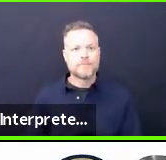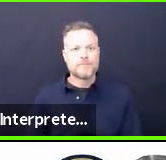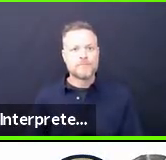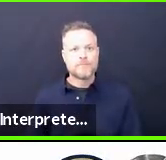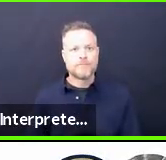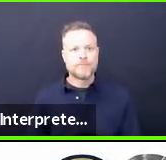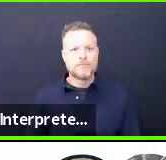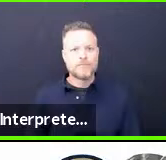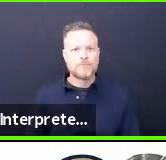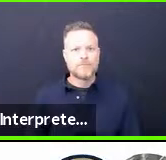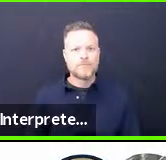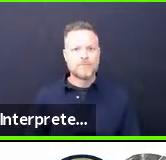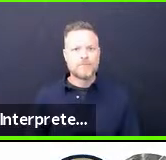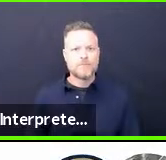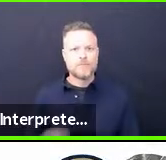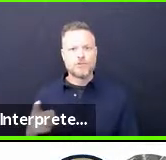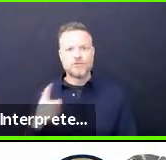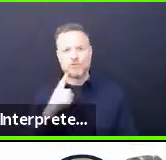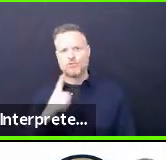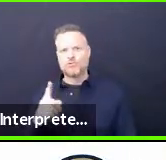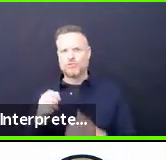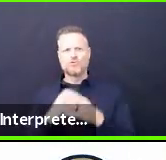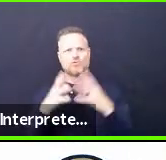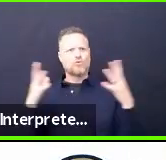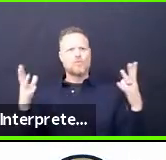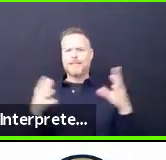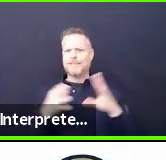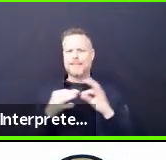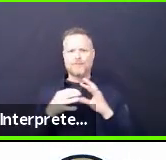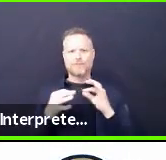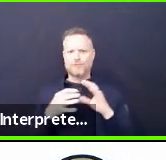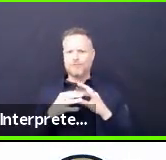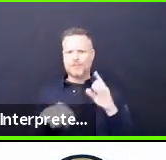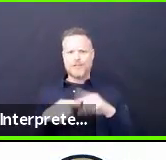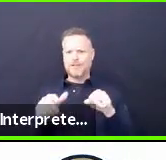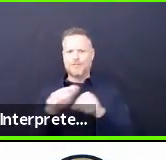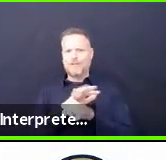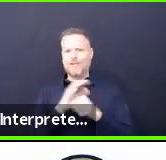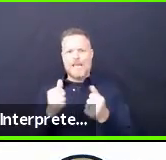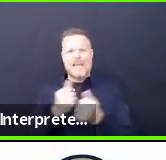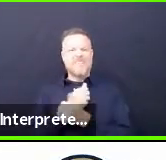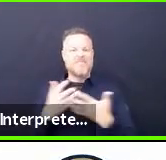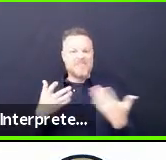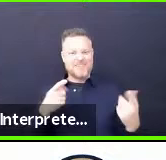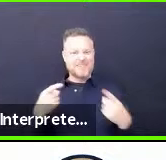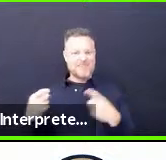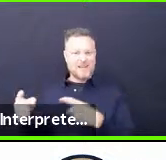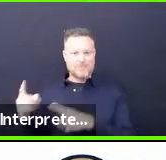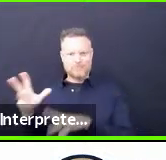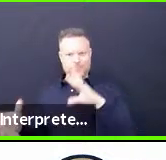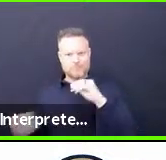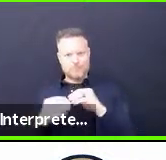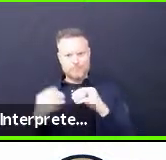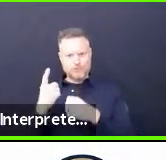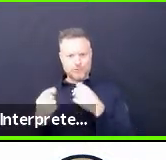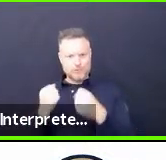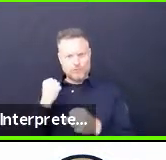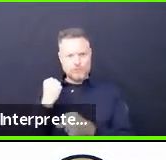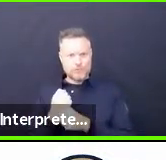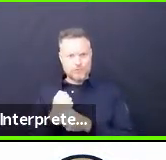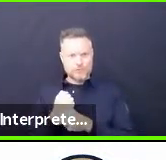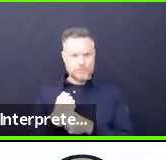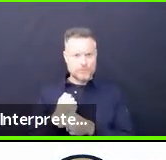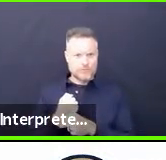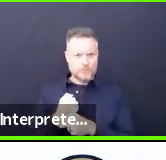And I mean, there's just so much to cover. It was hard to cover absolutely everything we've done over the past year, because it's been a